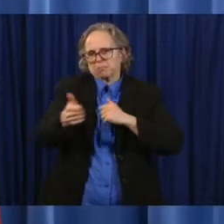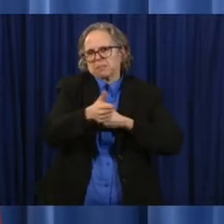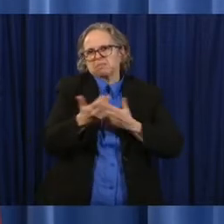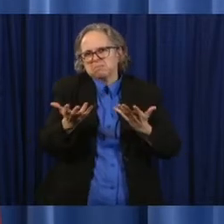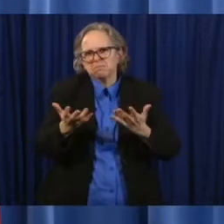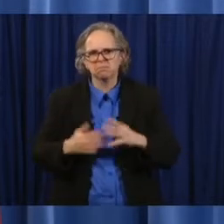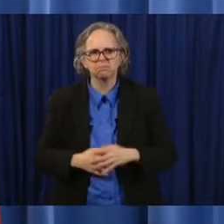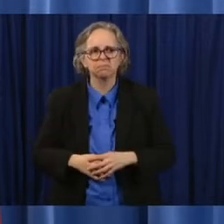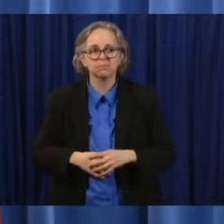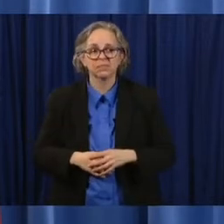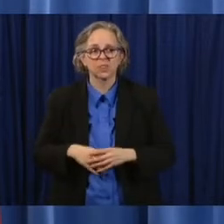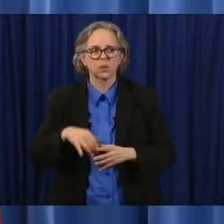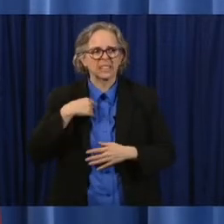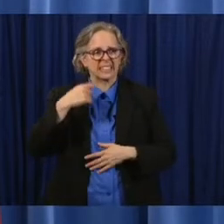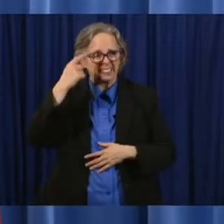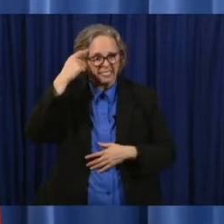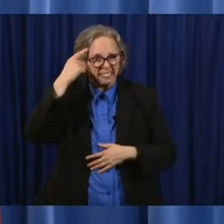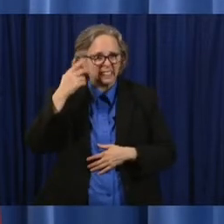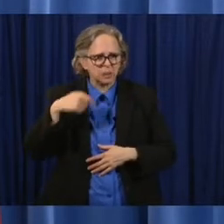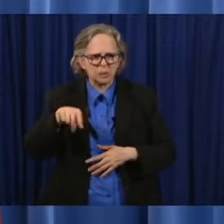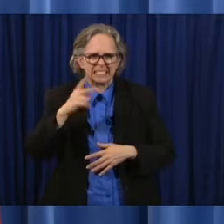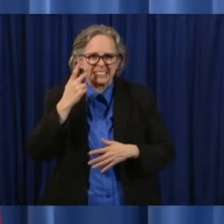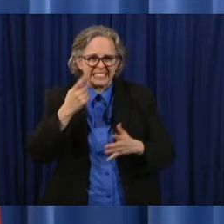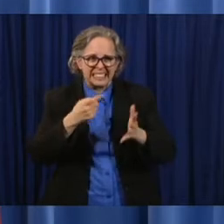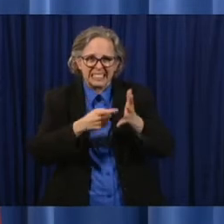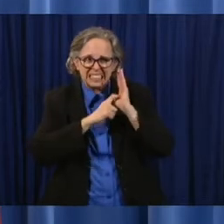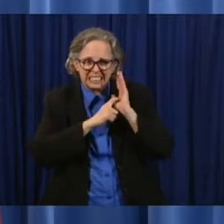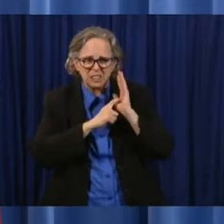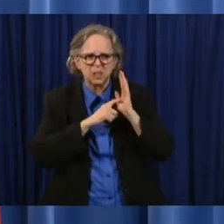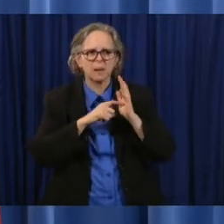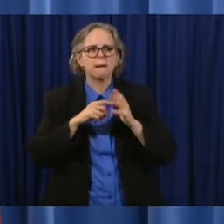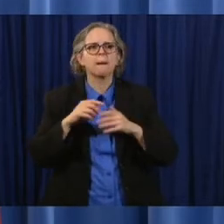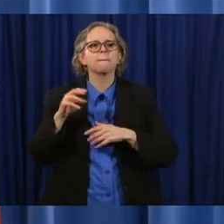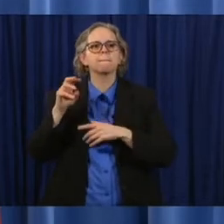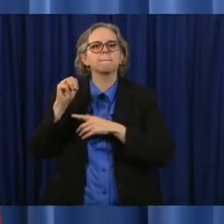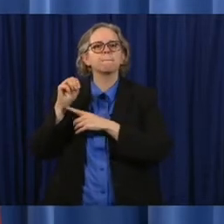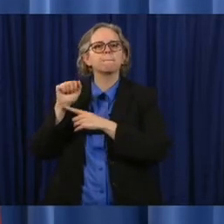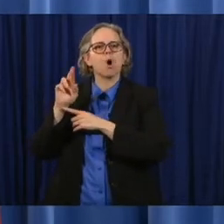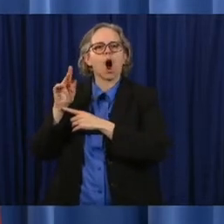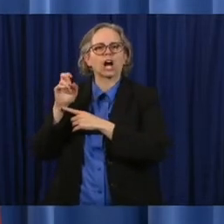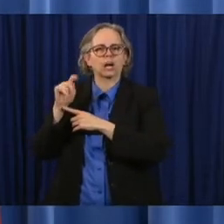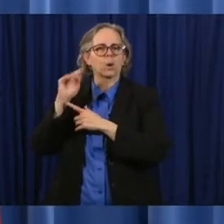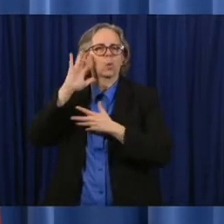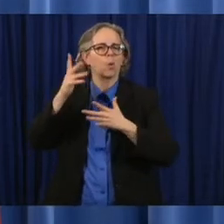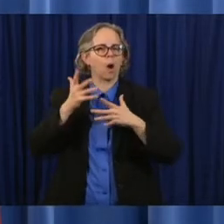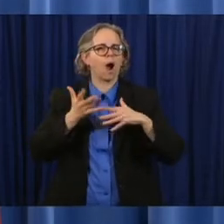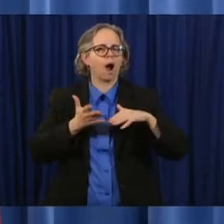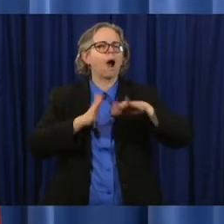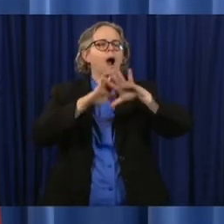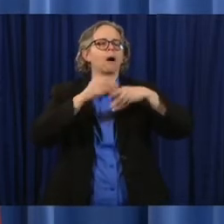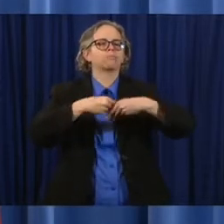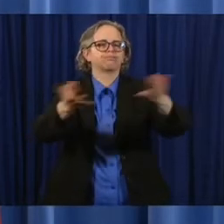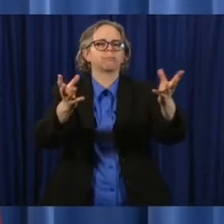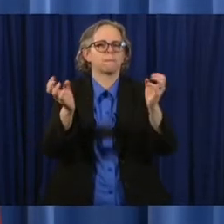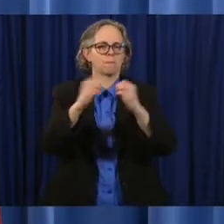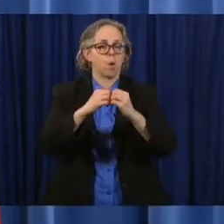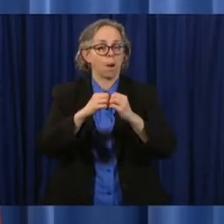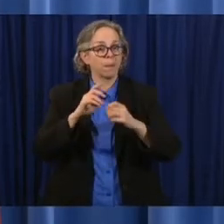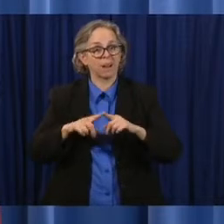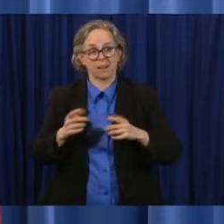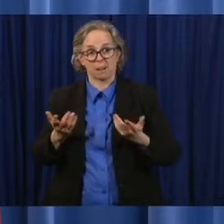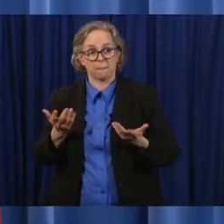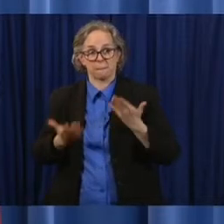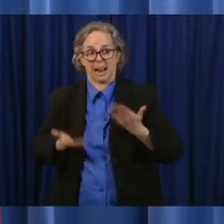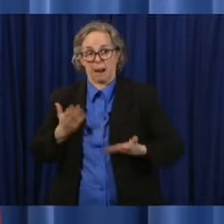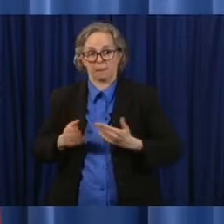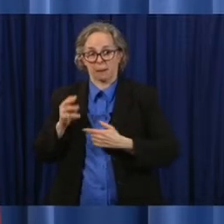the requirement, the market will basically take care of this. But it's possible that when the day it starts, some of this they may not be